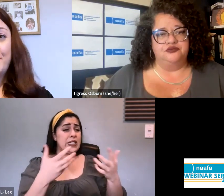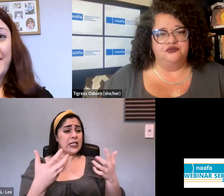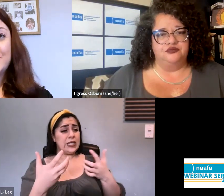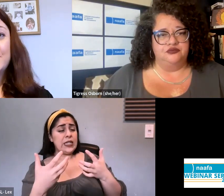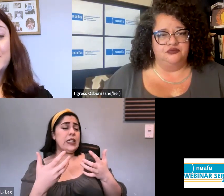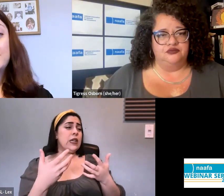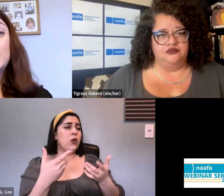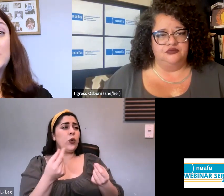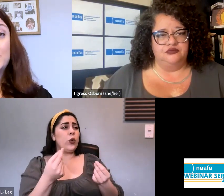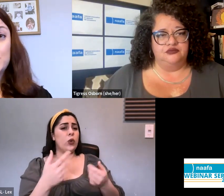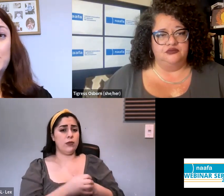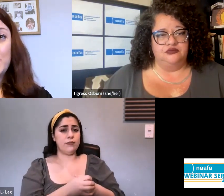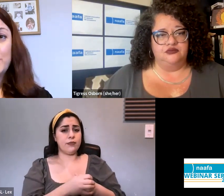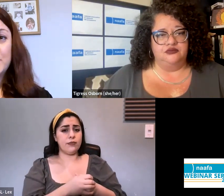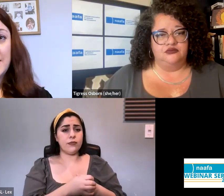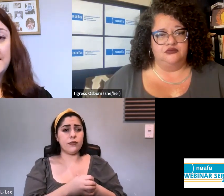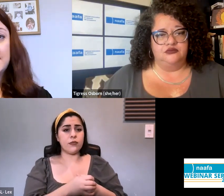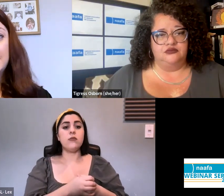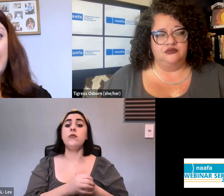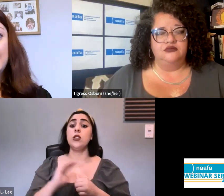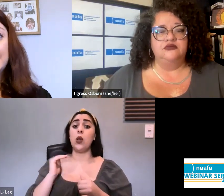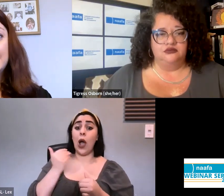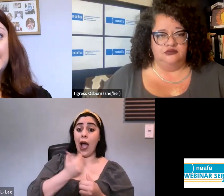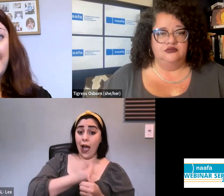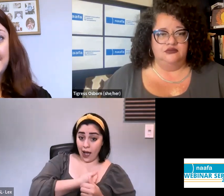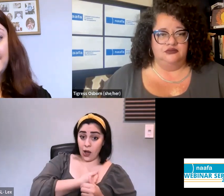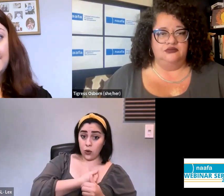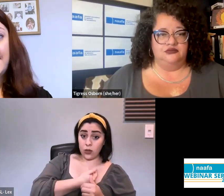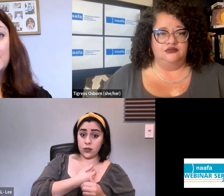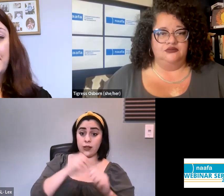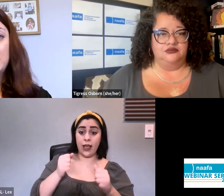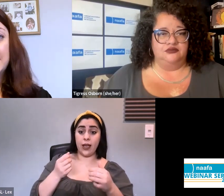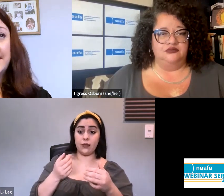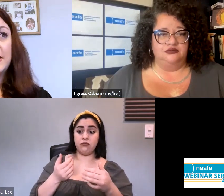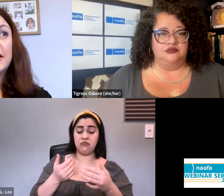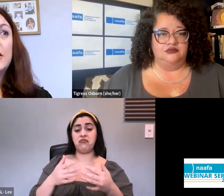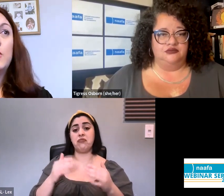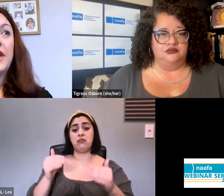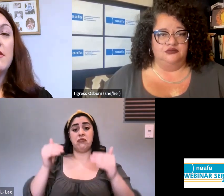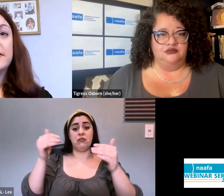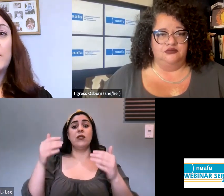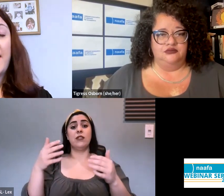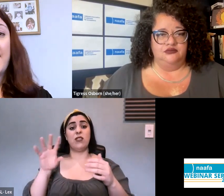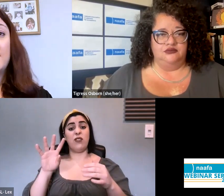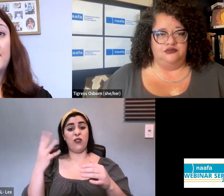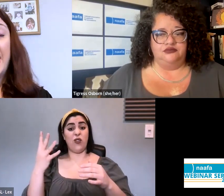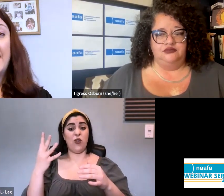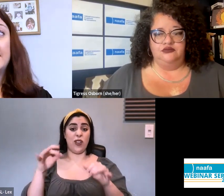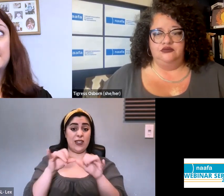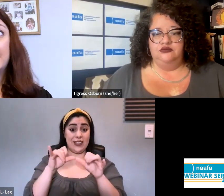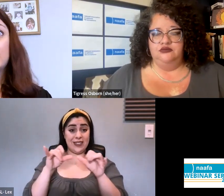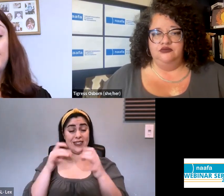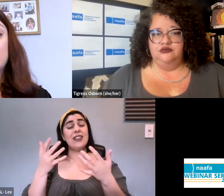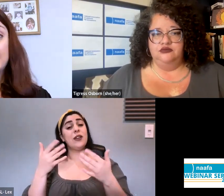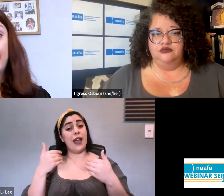our manufacturer goes up to a quadruple oversized casket and cremation container. We also have